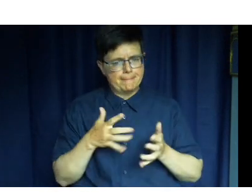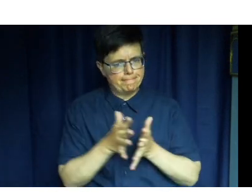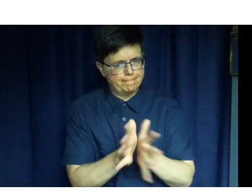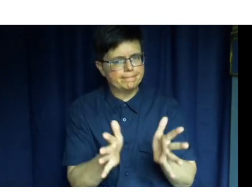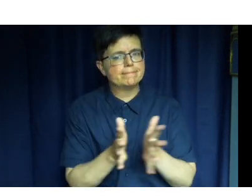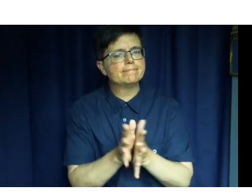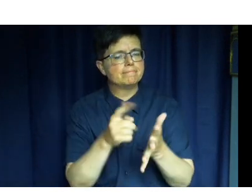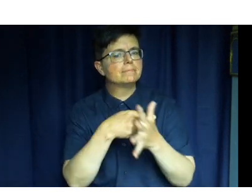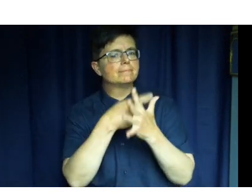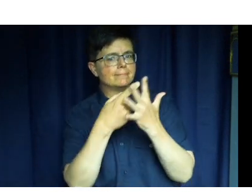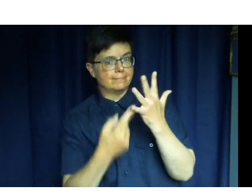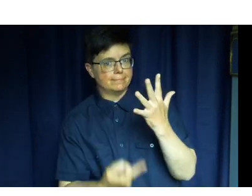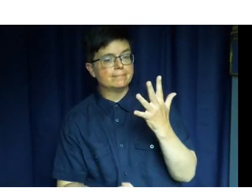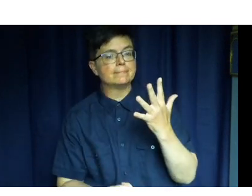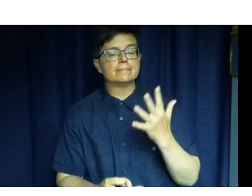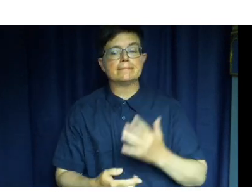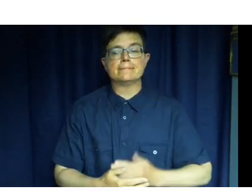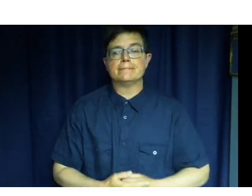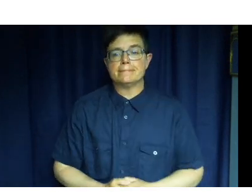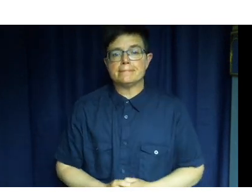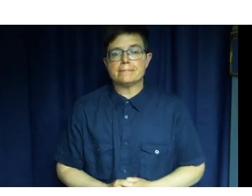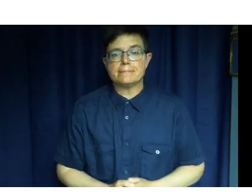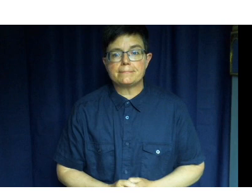and functioning?